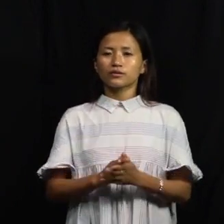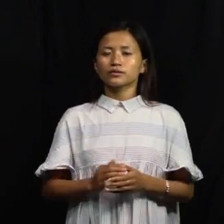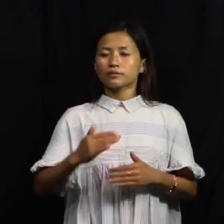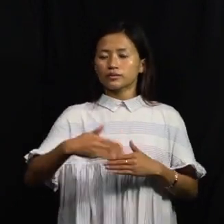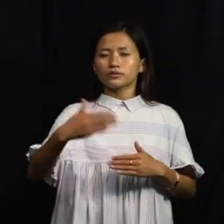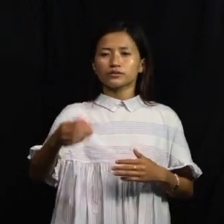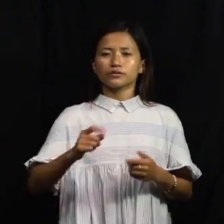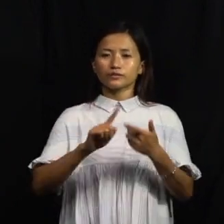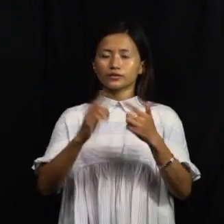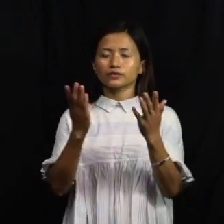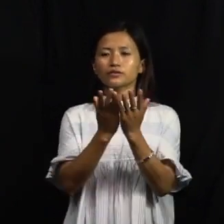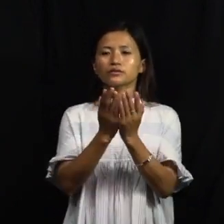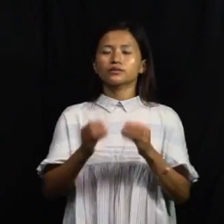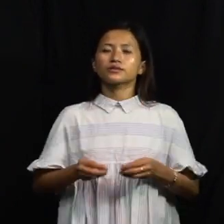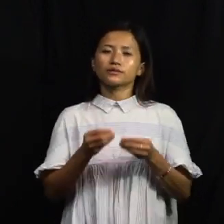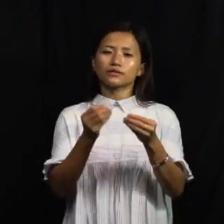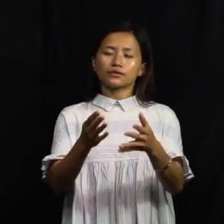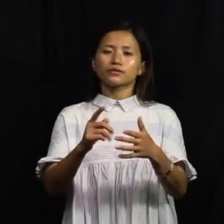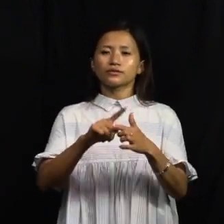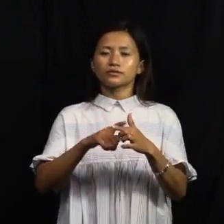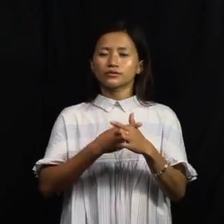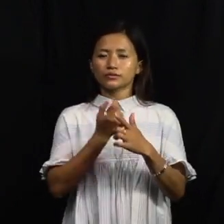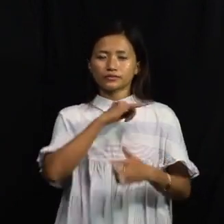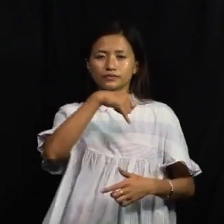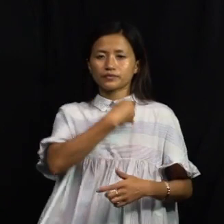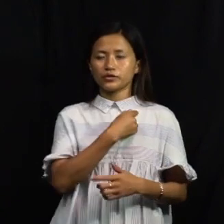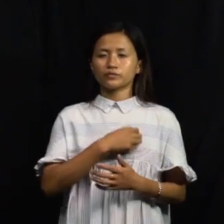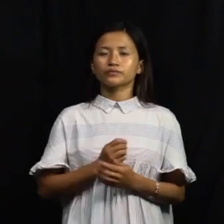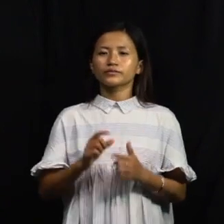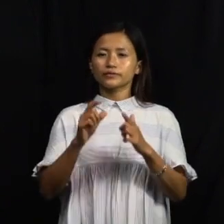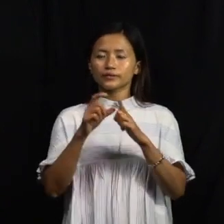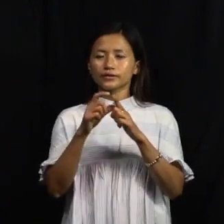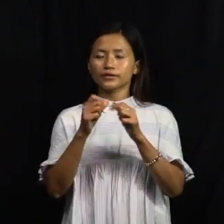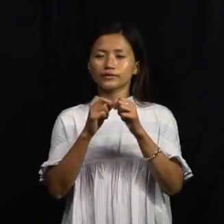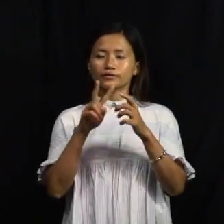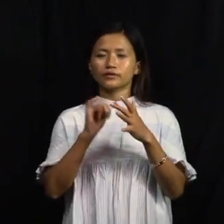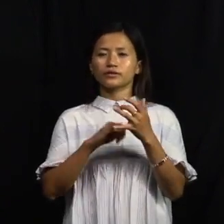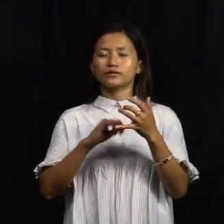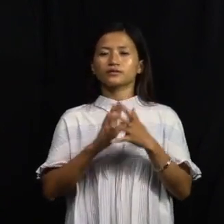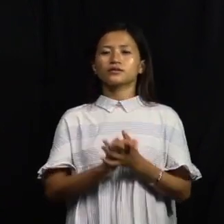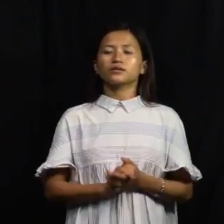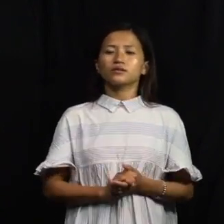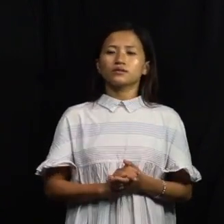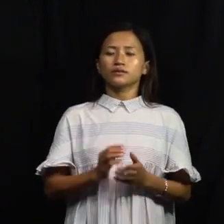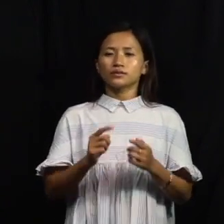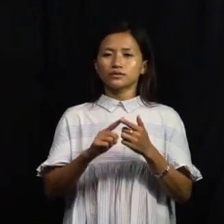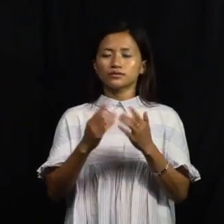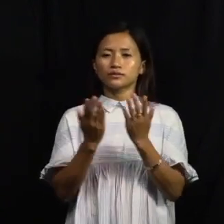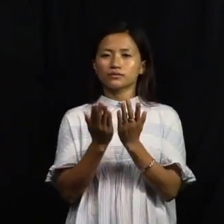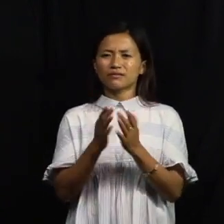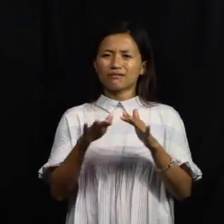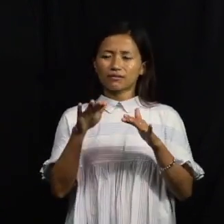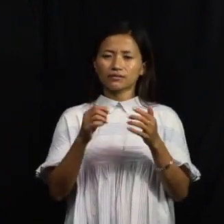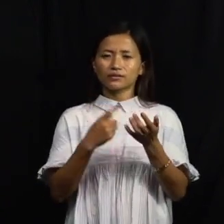of education, and this was given by John Dewey. Okay, so tripolar process of education is very relevant